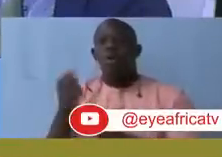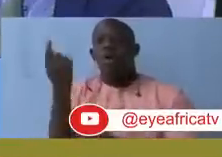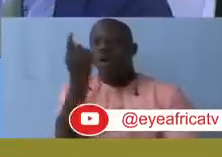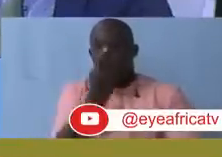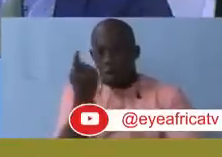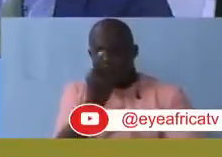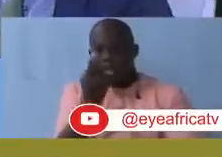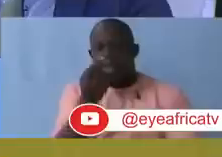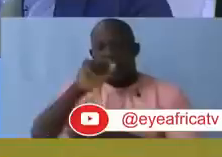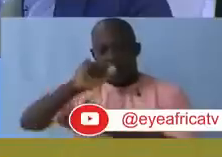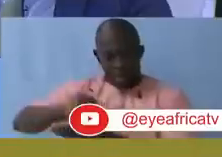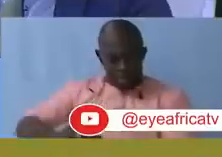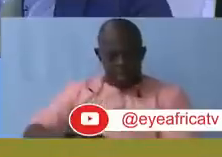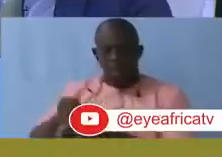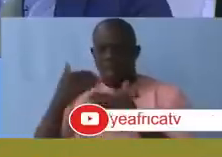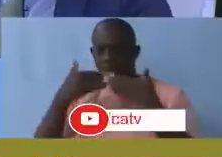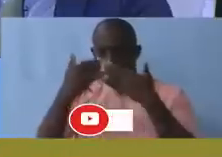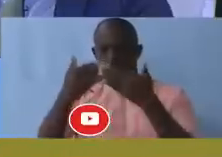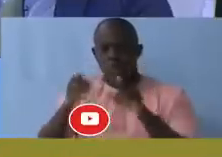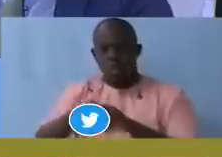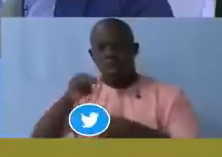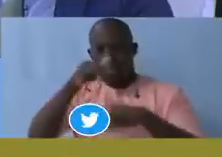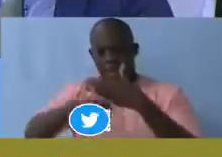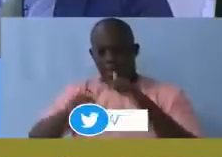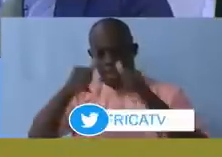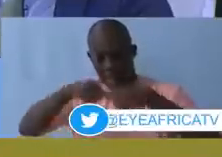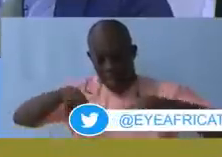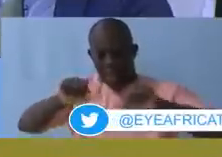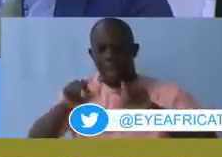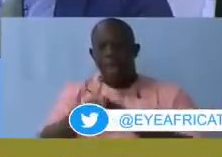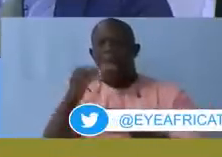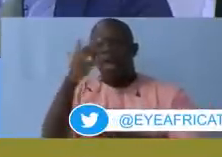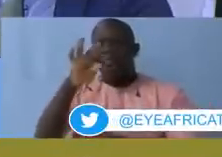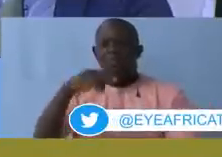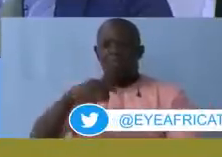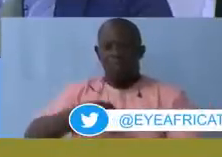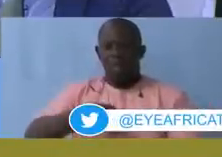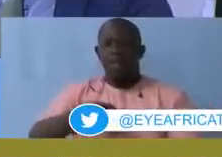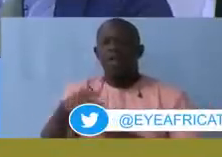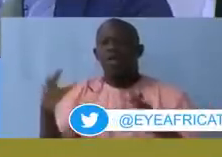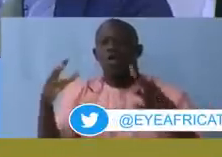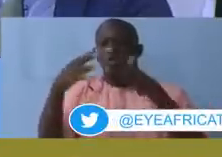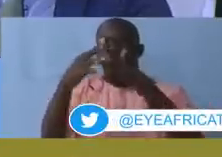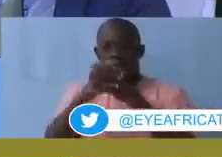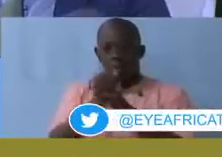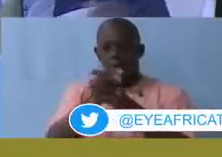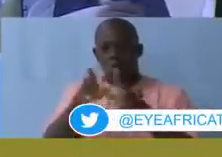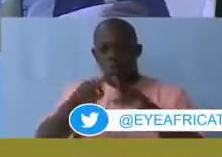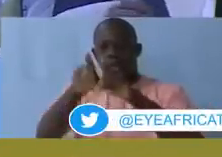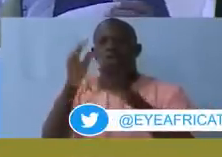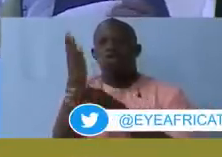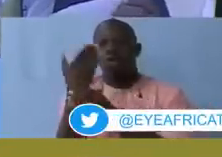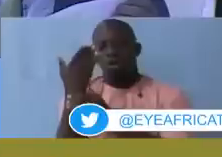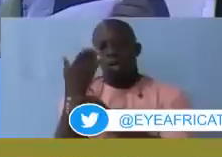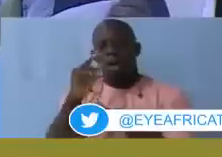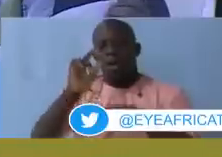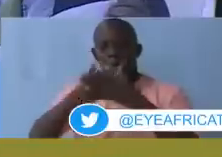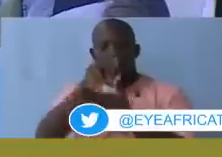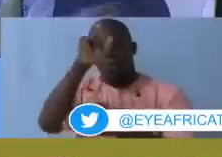in a system whereby I collaborate with the physician or the doctors that I deal